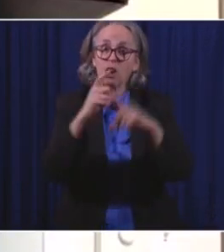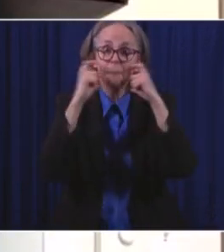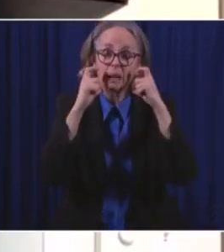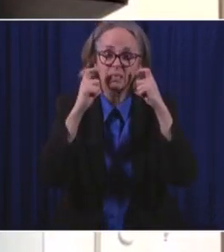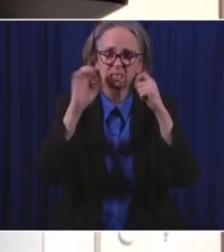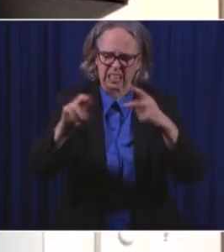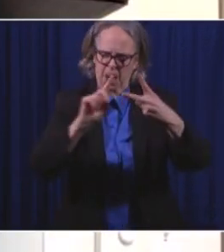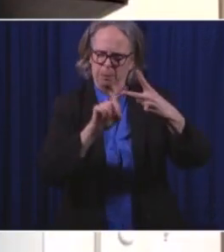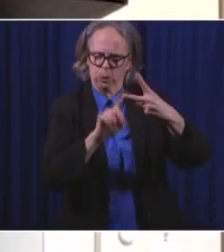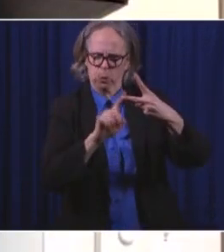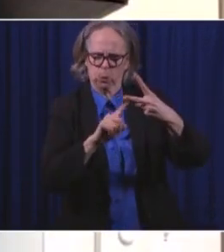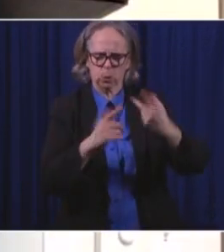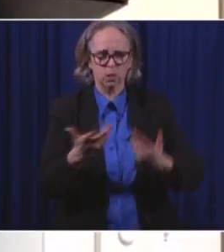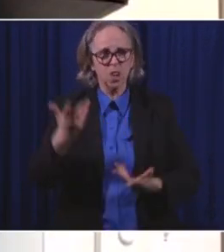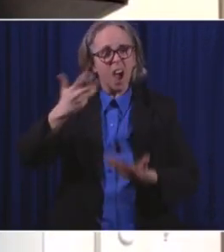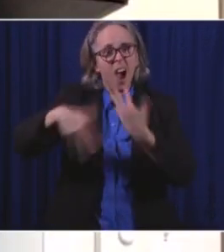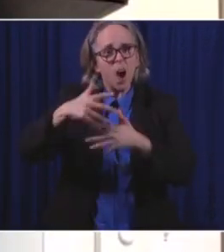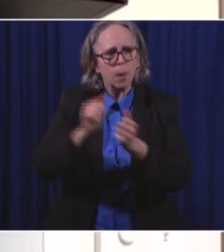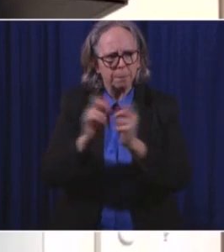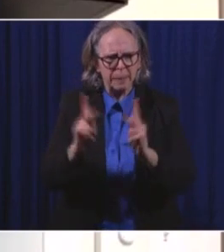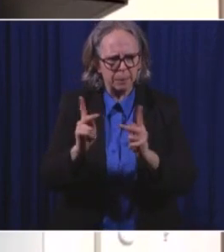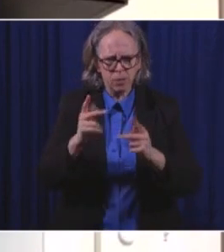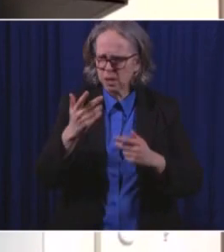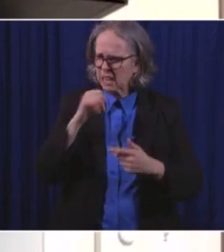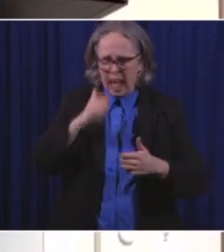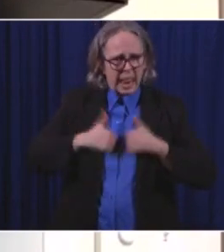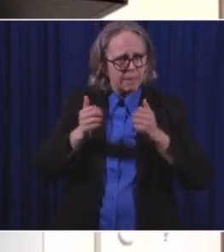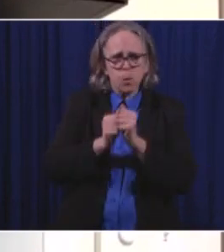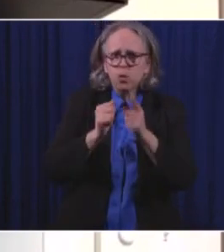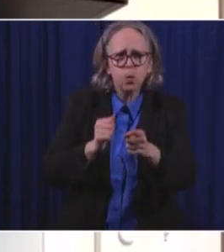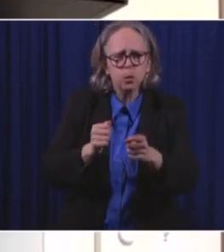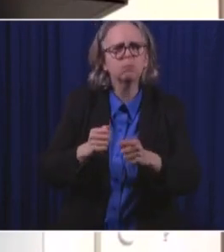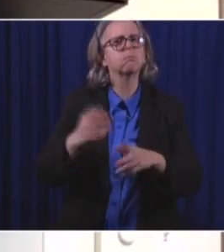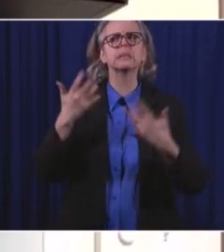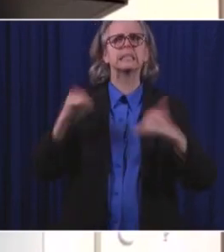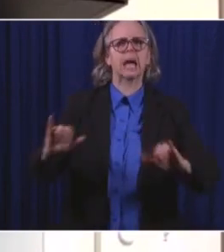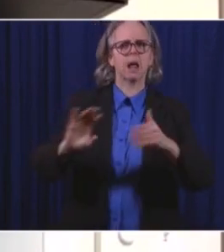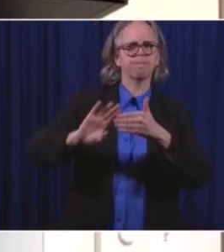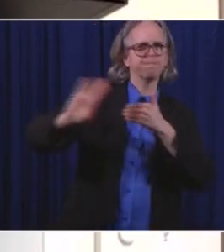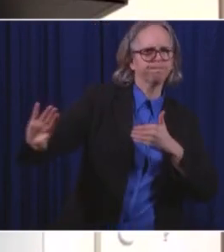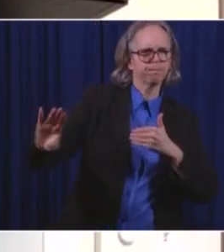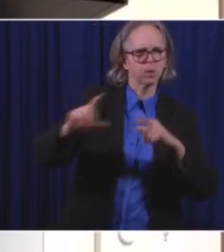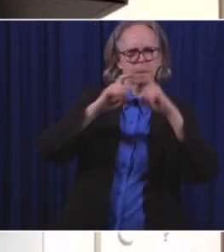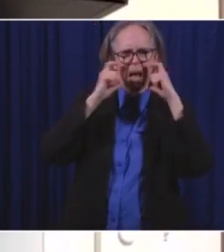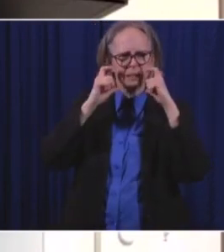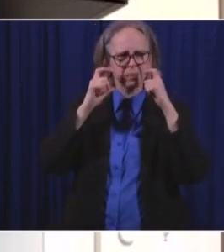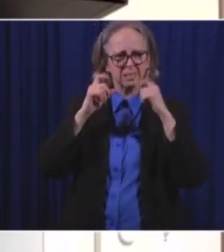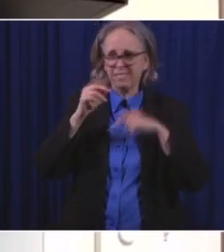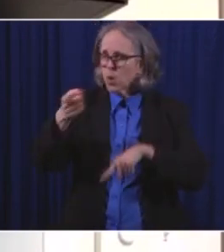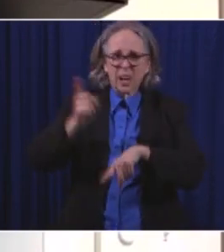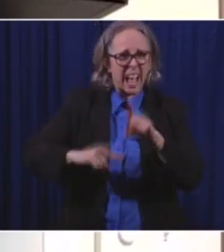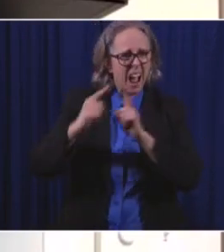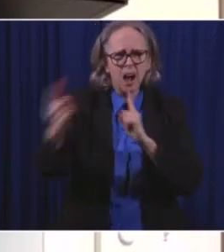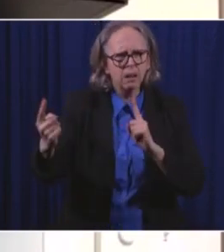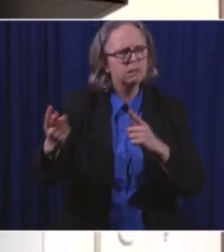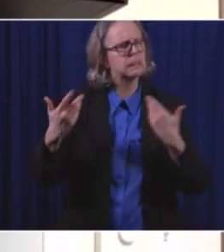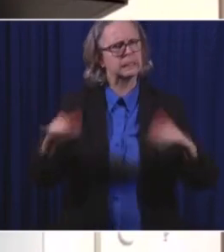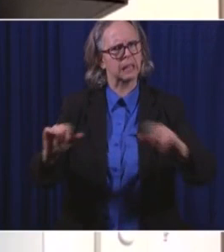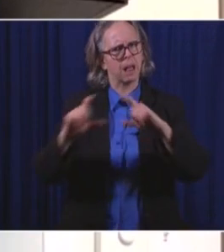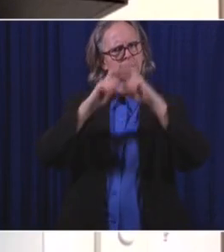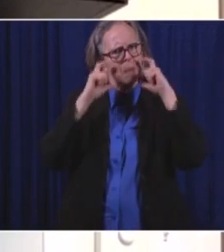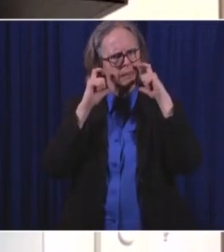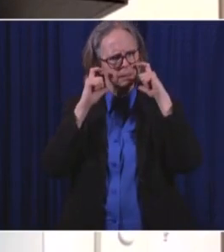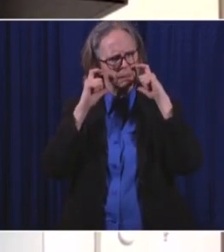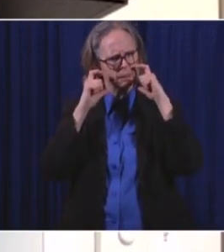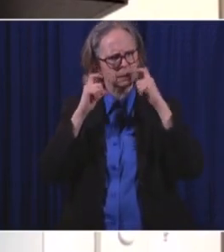don't live with you, when you cannot remain socially distanced or remain 6 feet apart. Wear your mask when caring